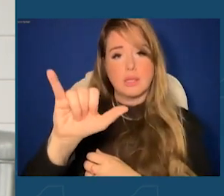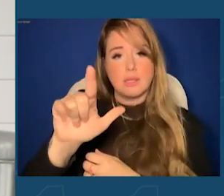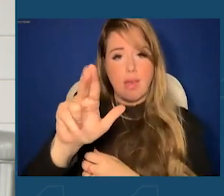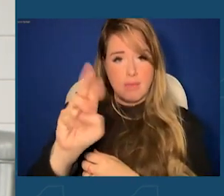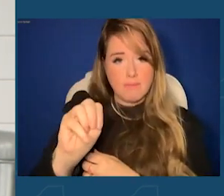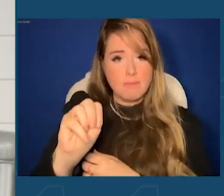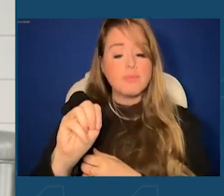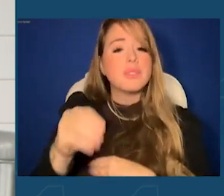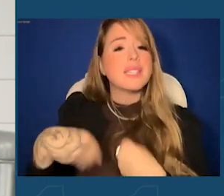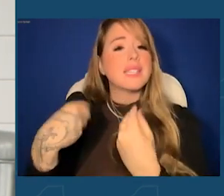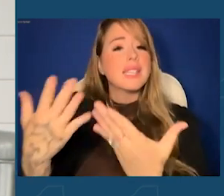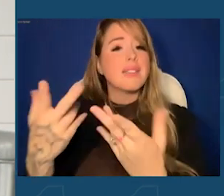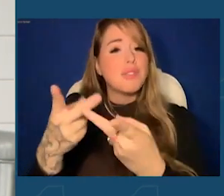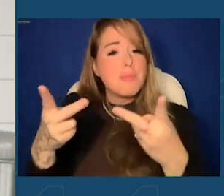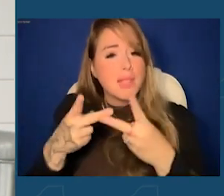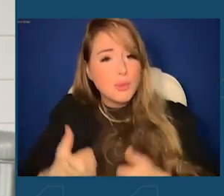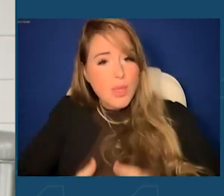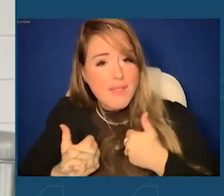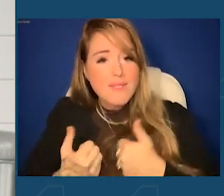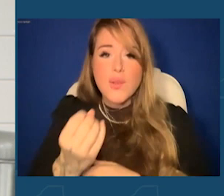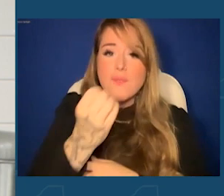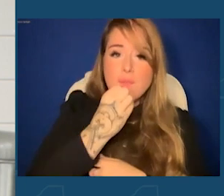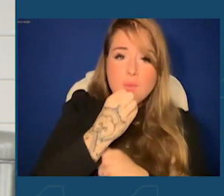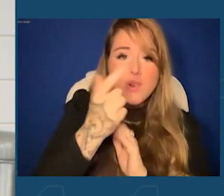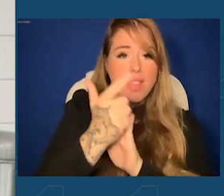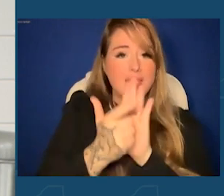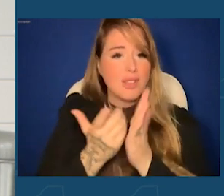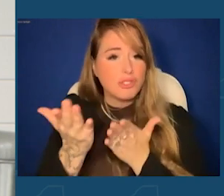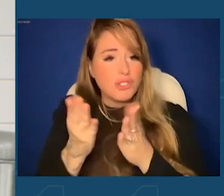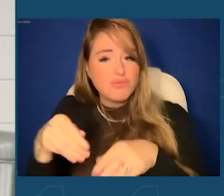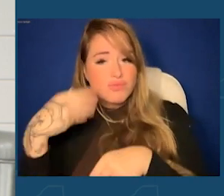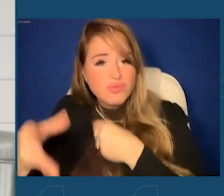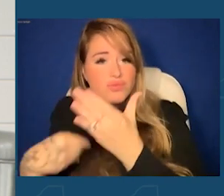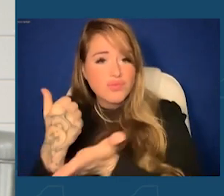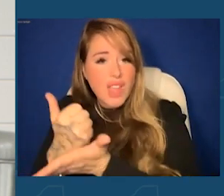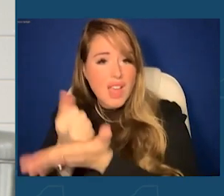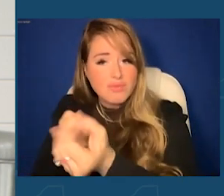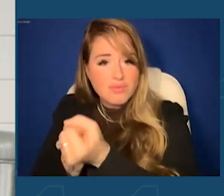them food, get them legal services, and then help them